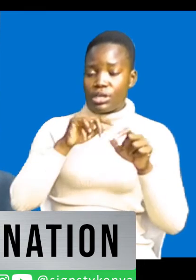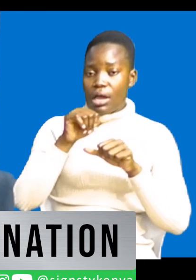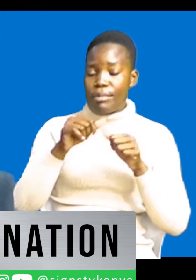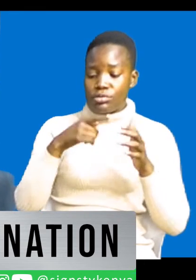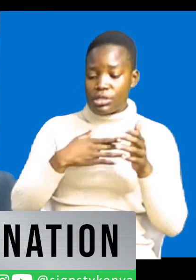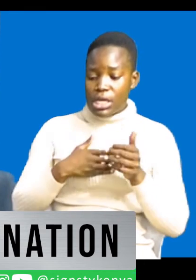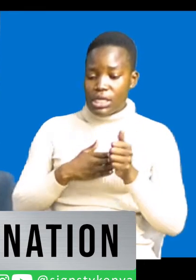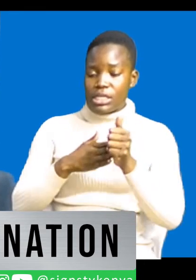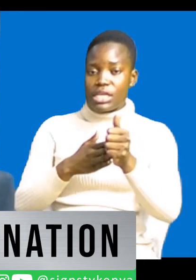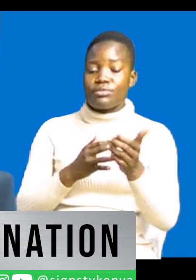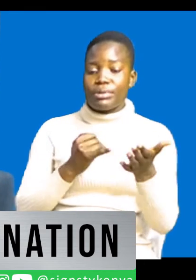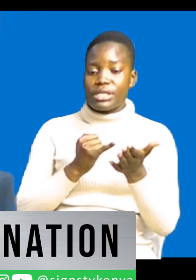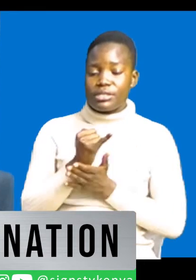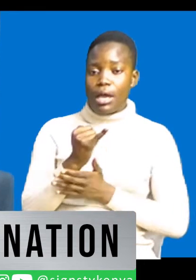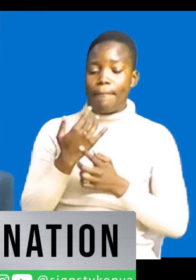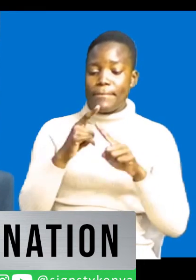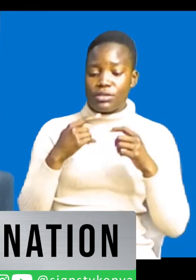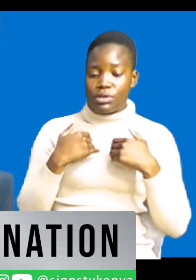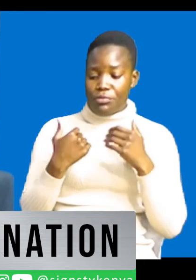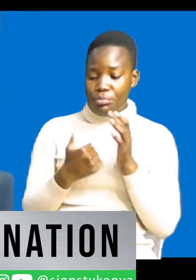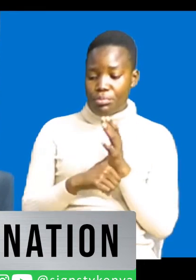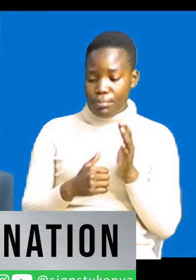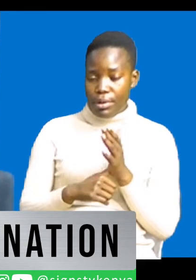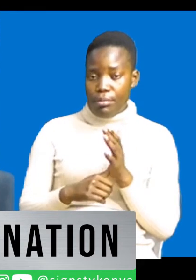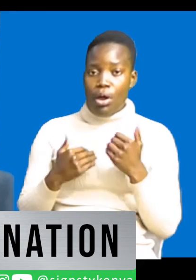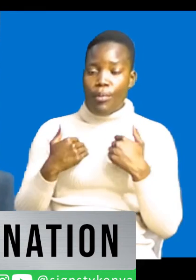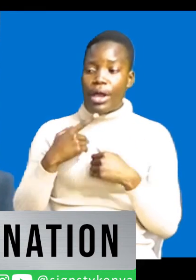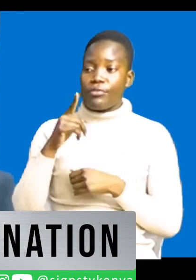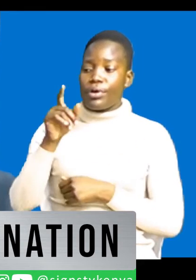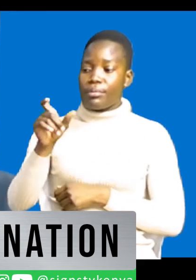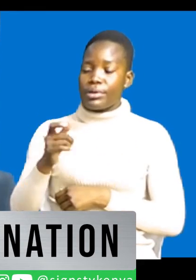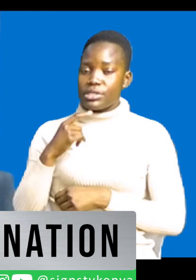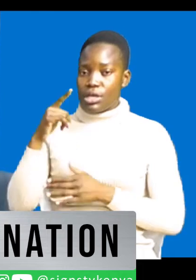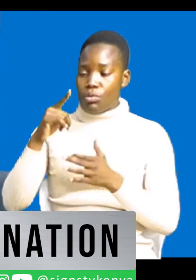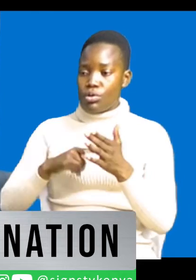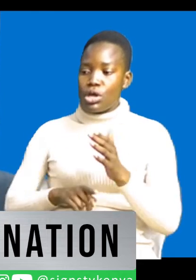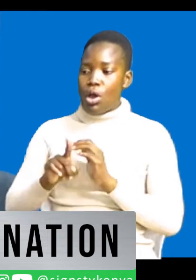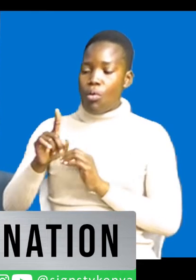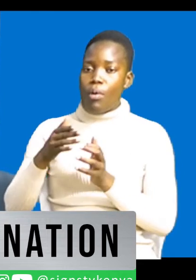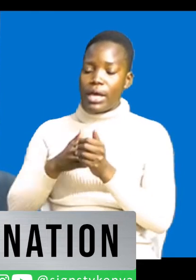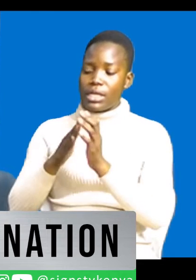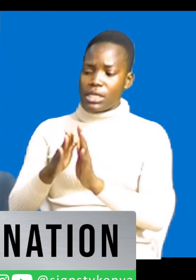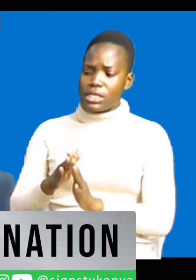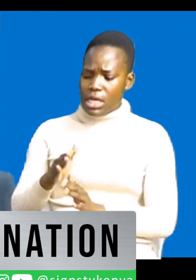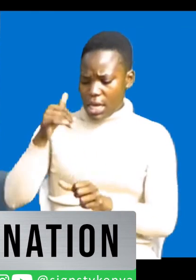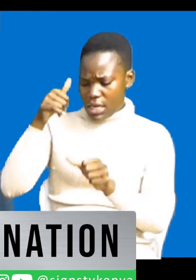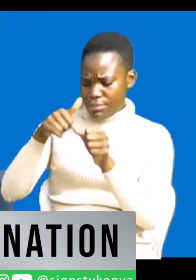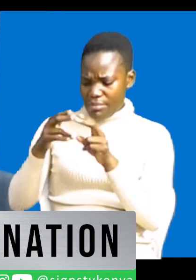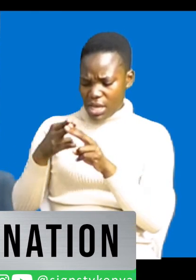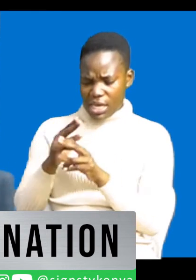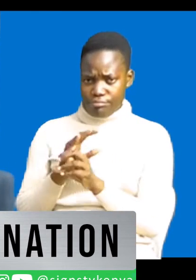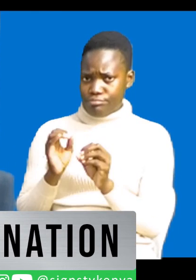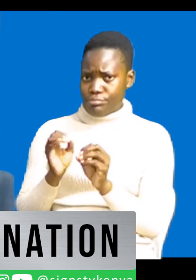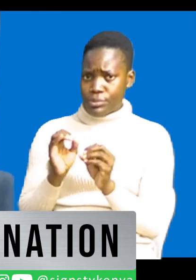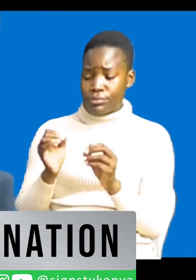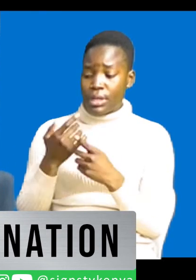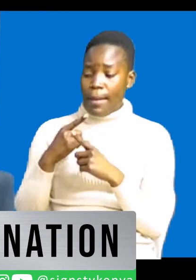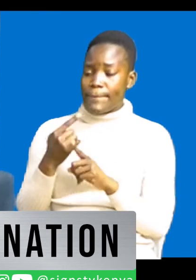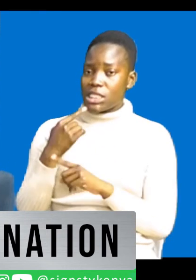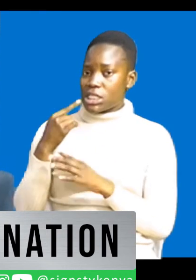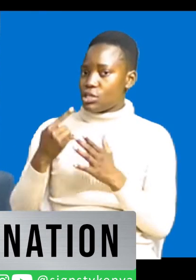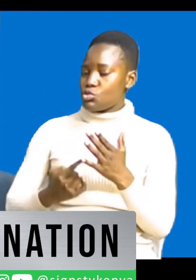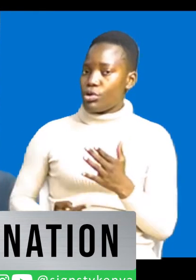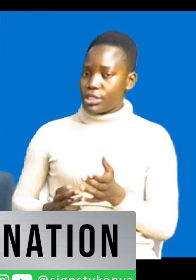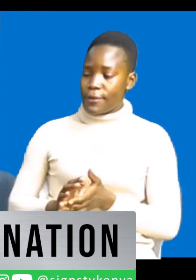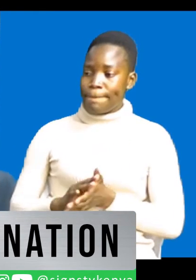And yet tuko na hii mashida yote. You know there's someone who said, one leader some time ago, I can't remember who said that, but